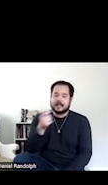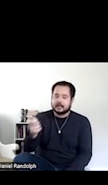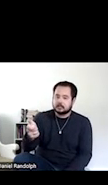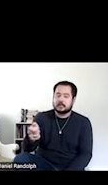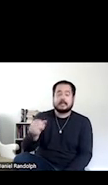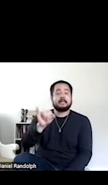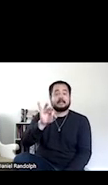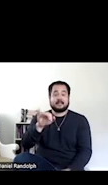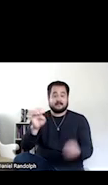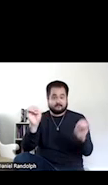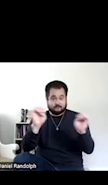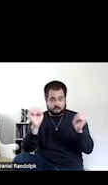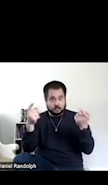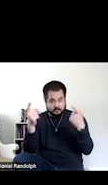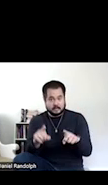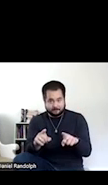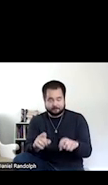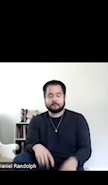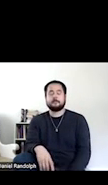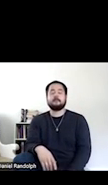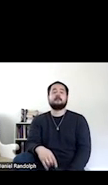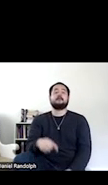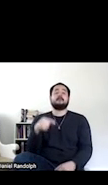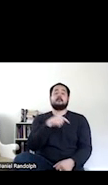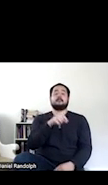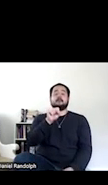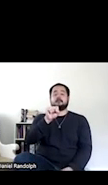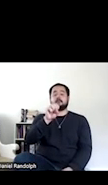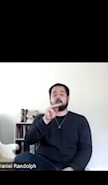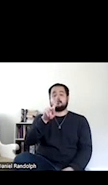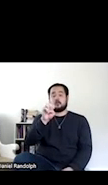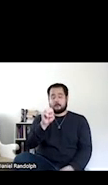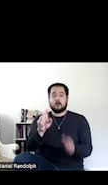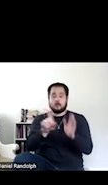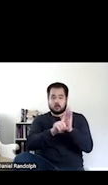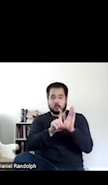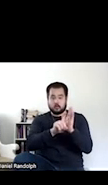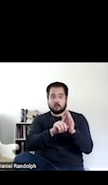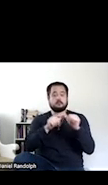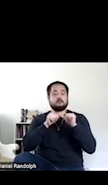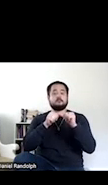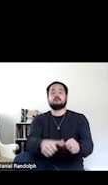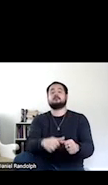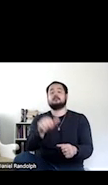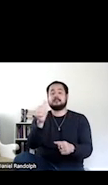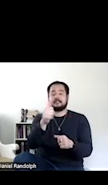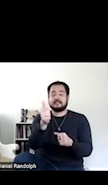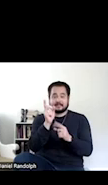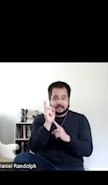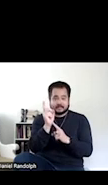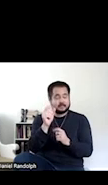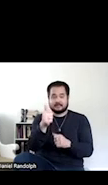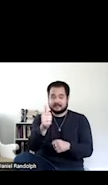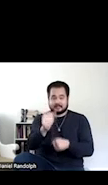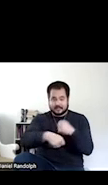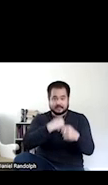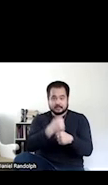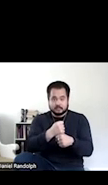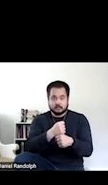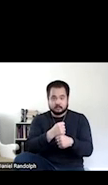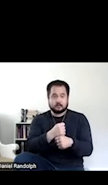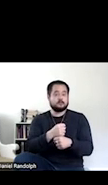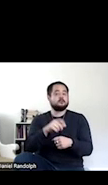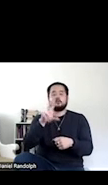These life-saving smoke alarms that we install are 10-year lithium-free batteries. And for individuals that have